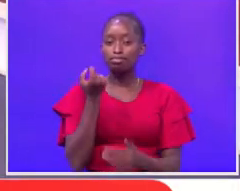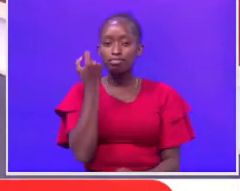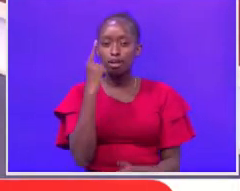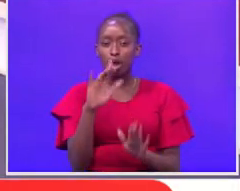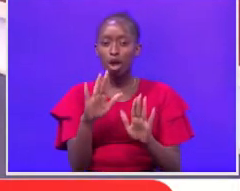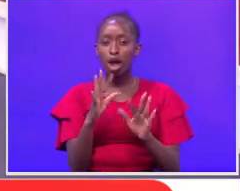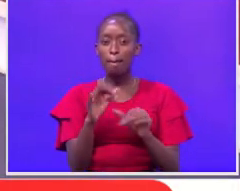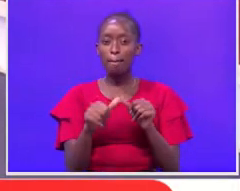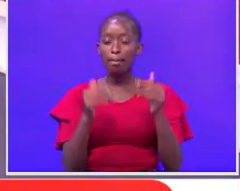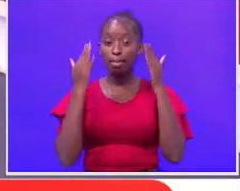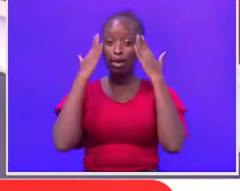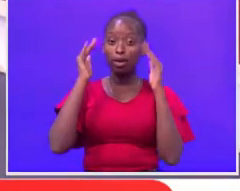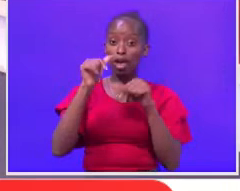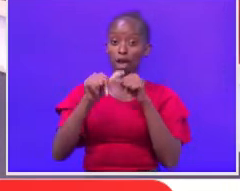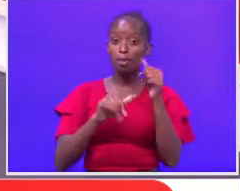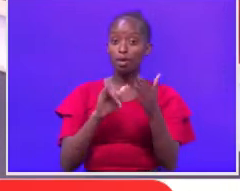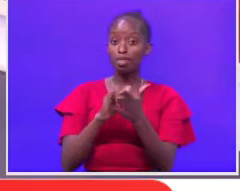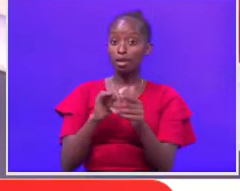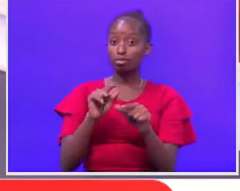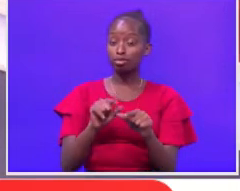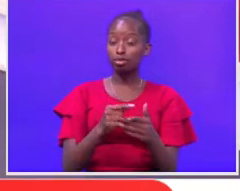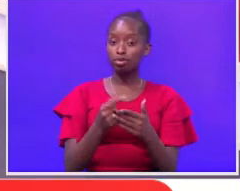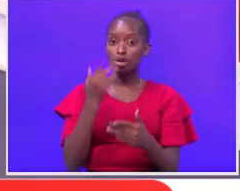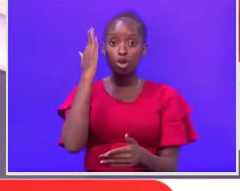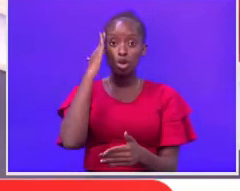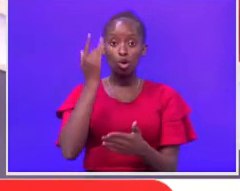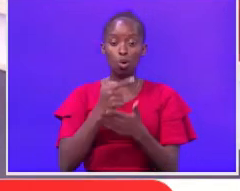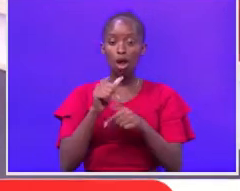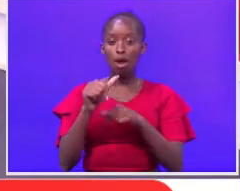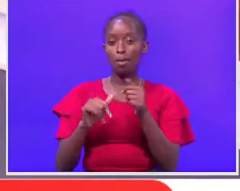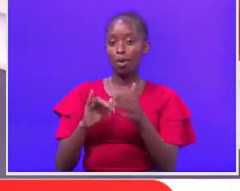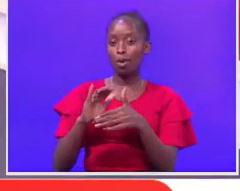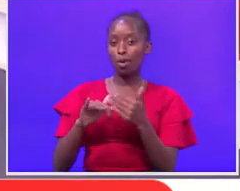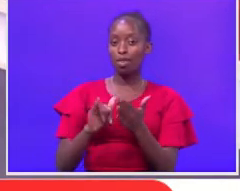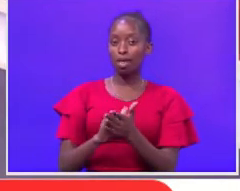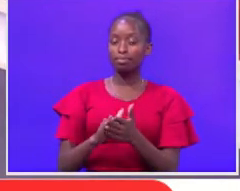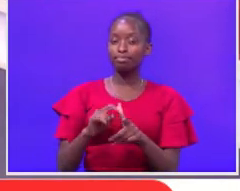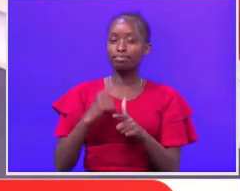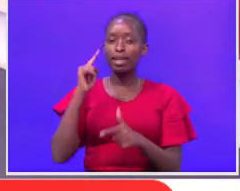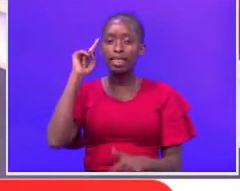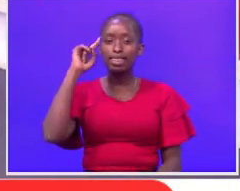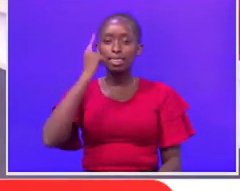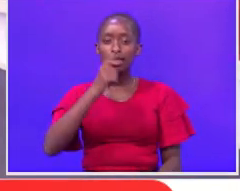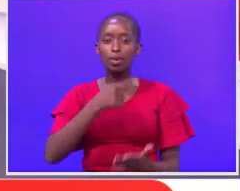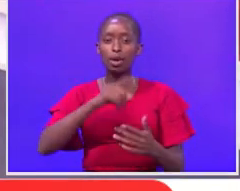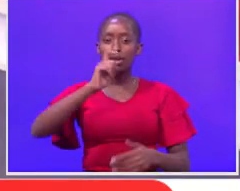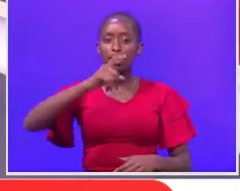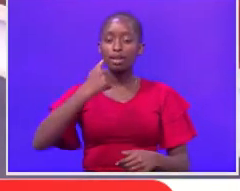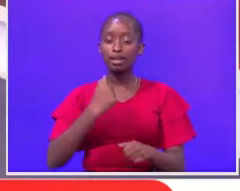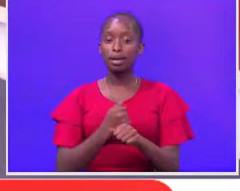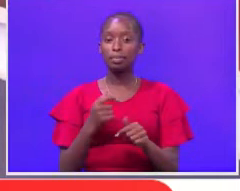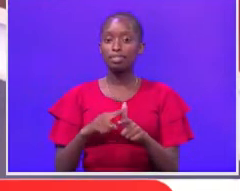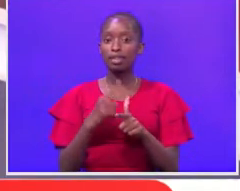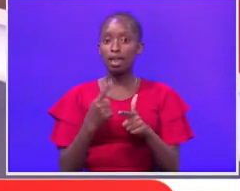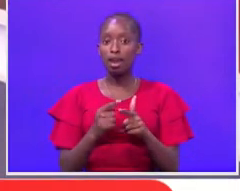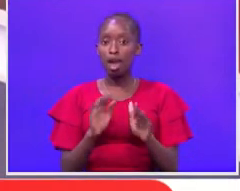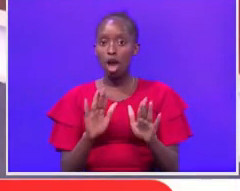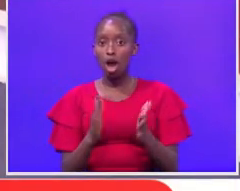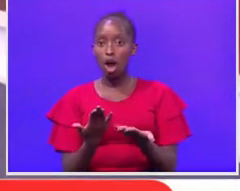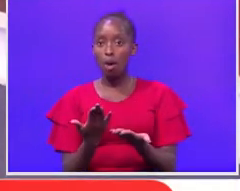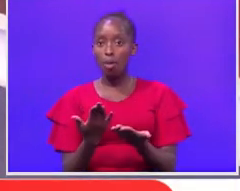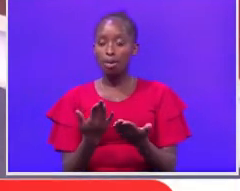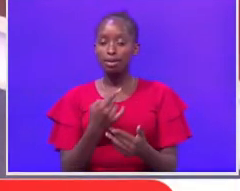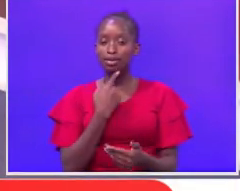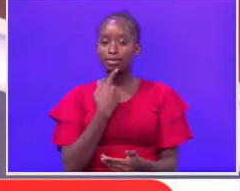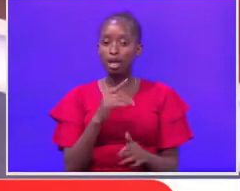aware of that docket? What do you know about it? What do you think should be done, and how would you rate